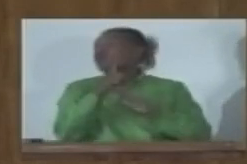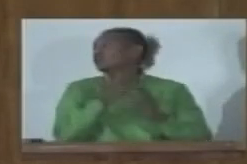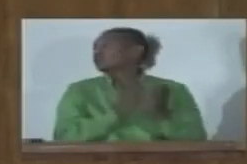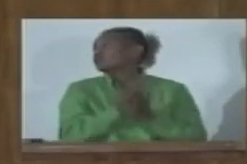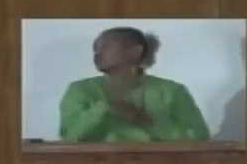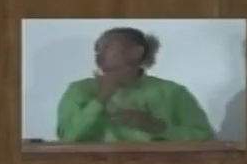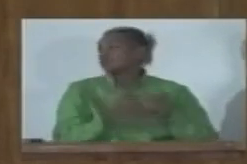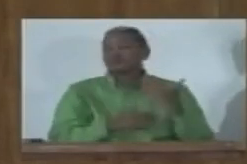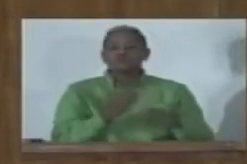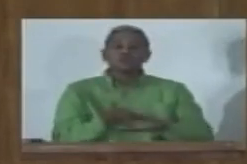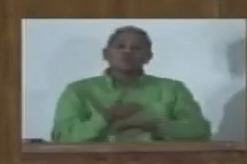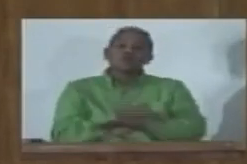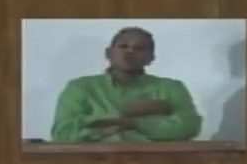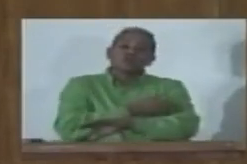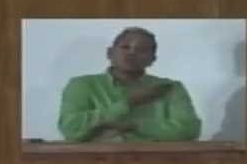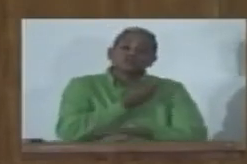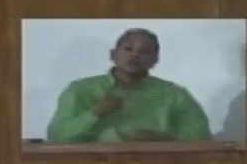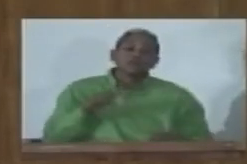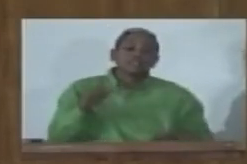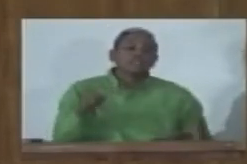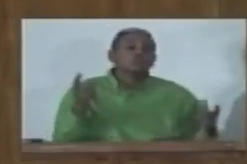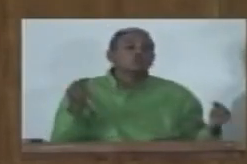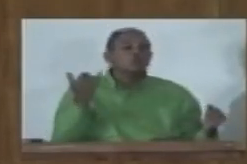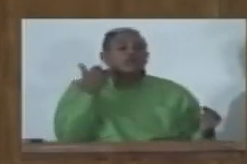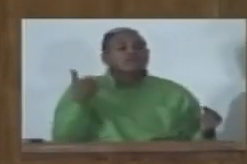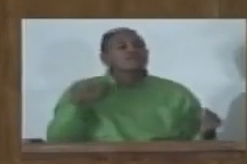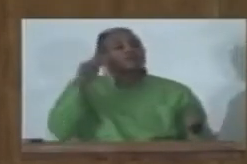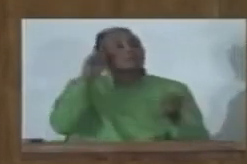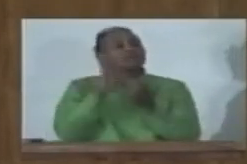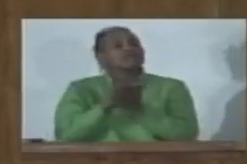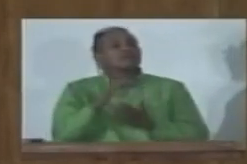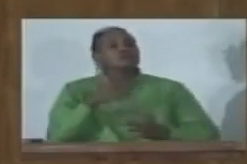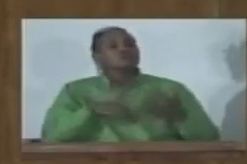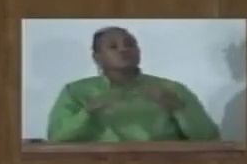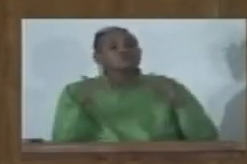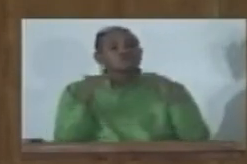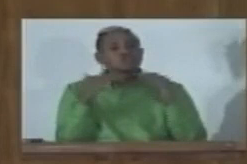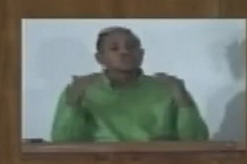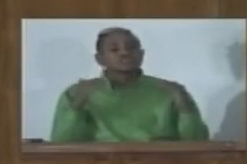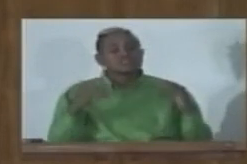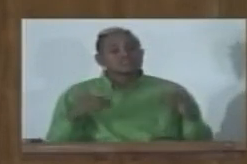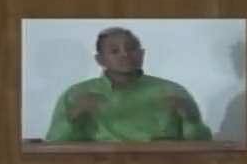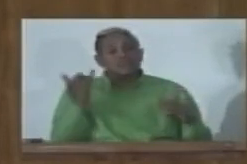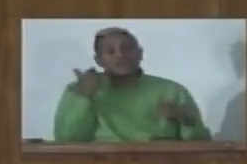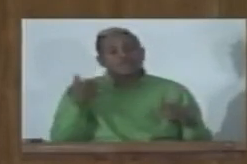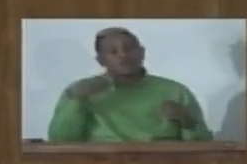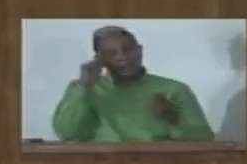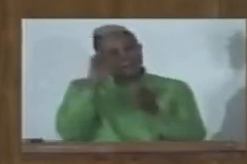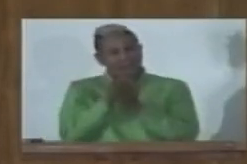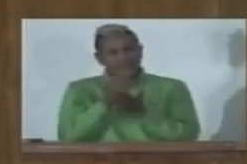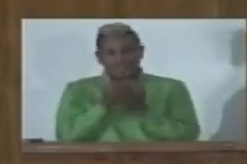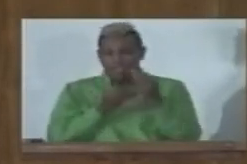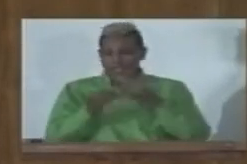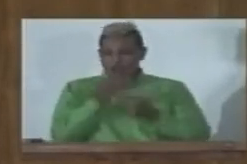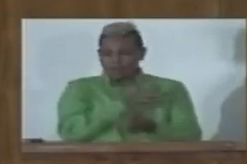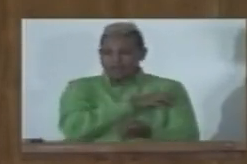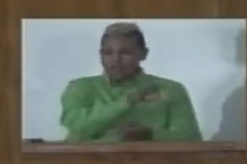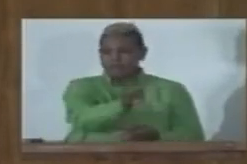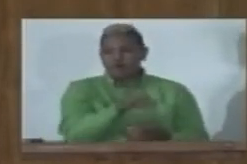progress. We need to do this if we believe in social justice, if we believe in economic empowerment